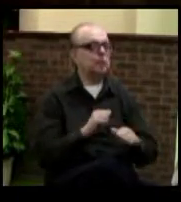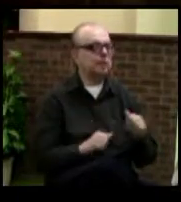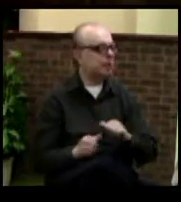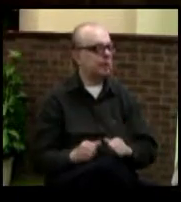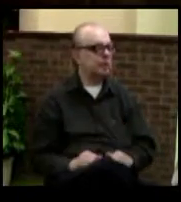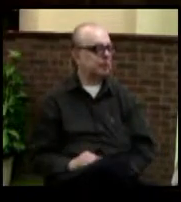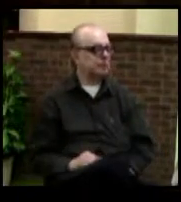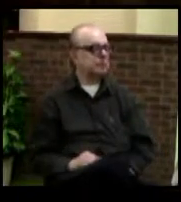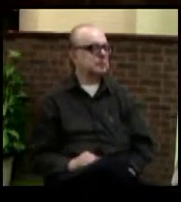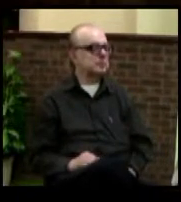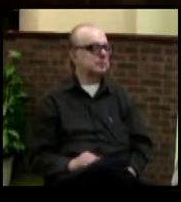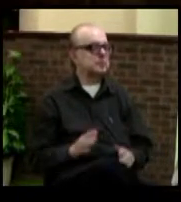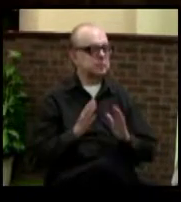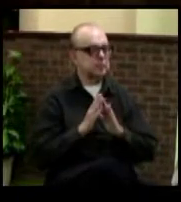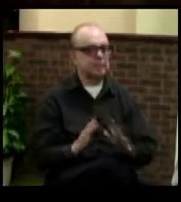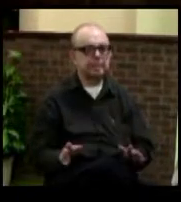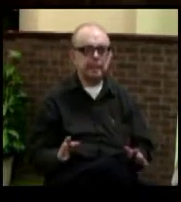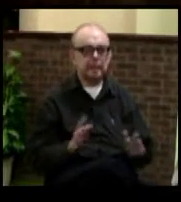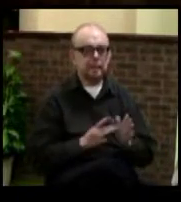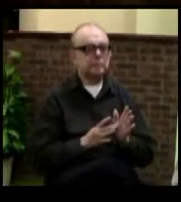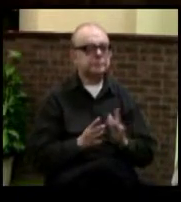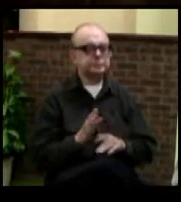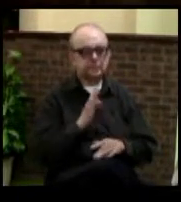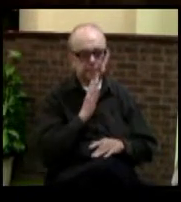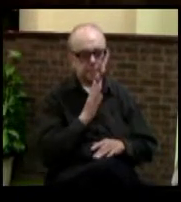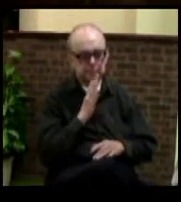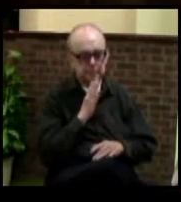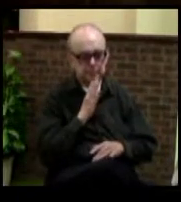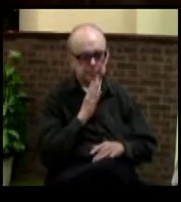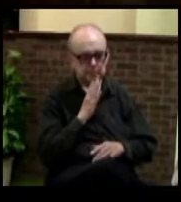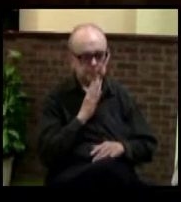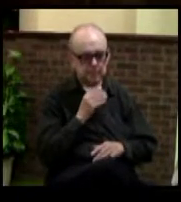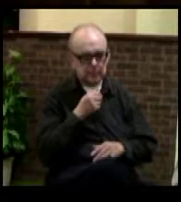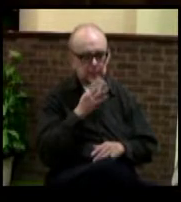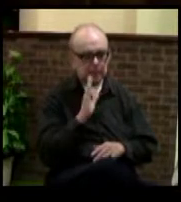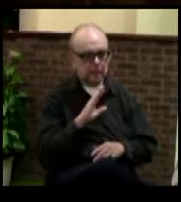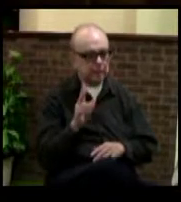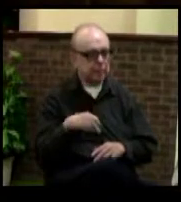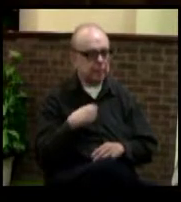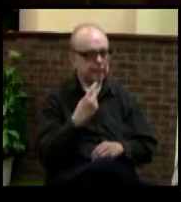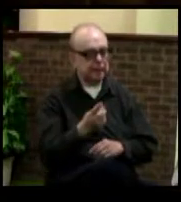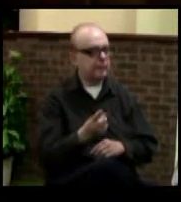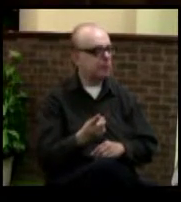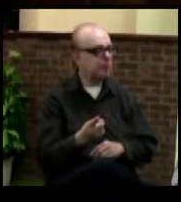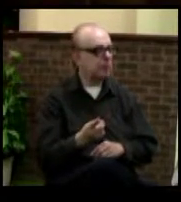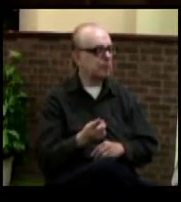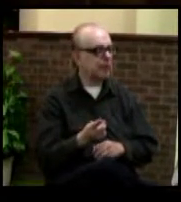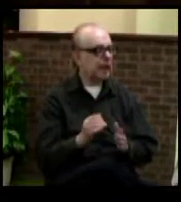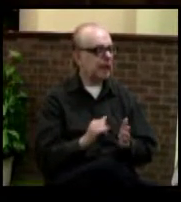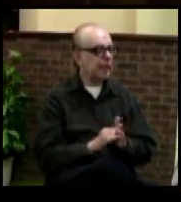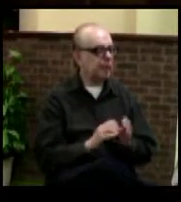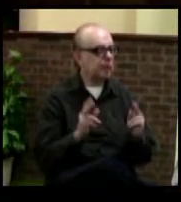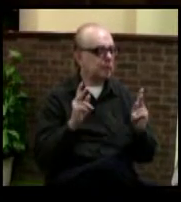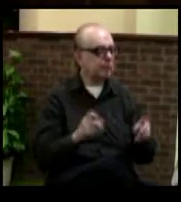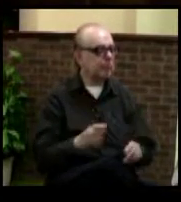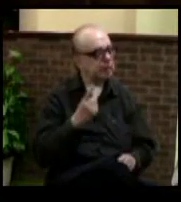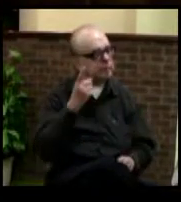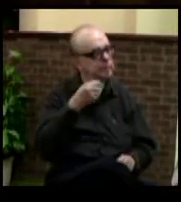other. The peace that he's talking about is a peace that only God can give you that nobody